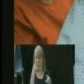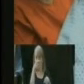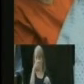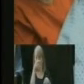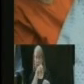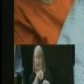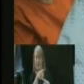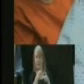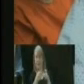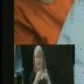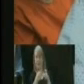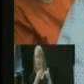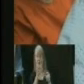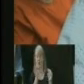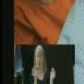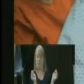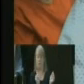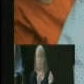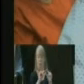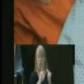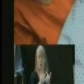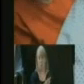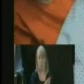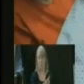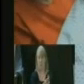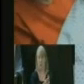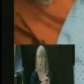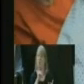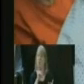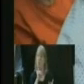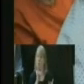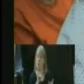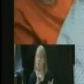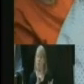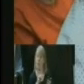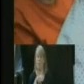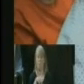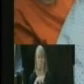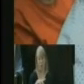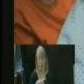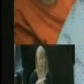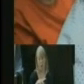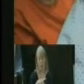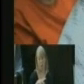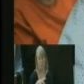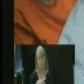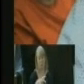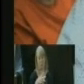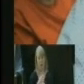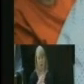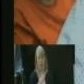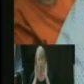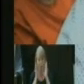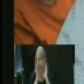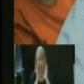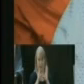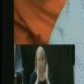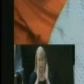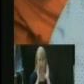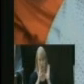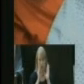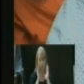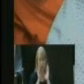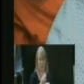of a small group of schools. So really, principals were receiving individualized attention. And I